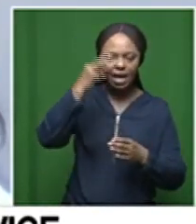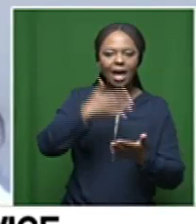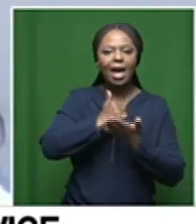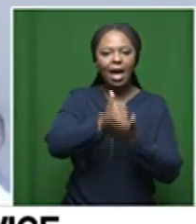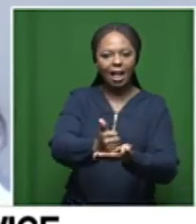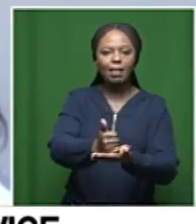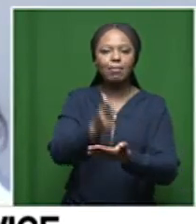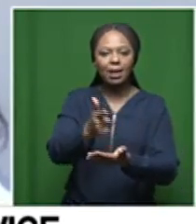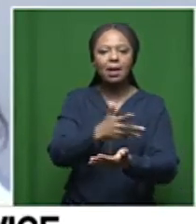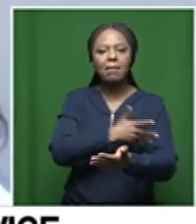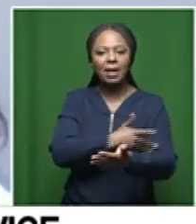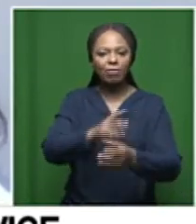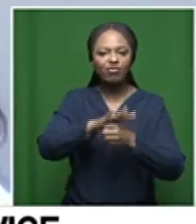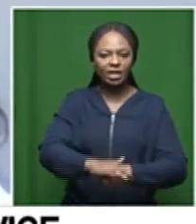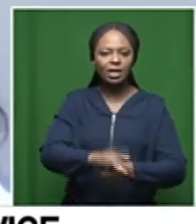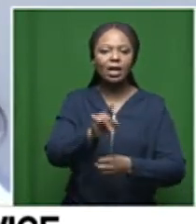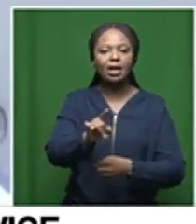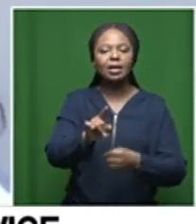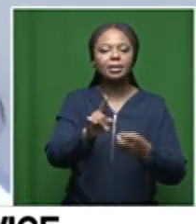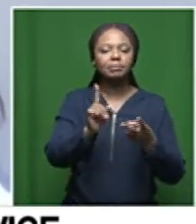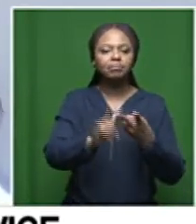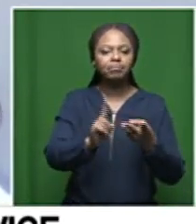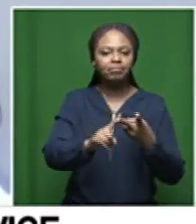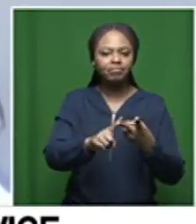taking salty snacks or taking fluids,